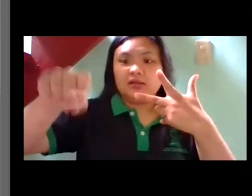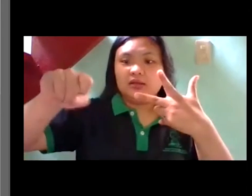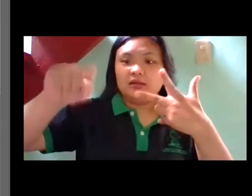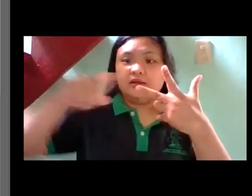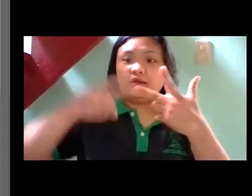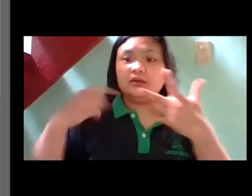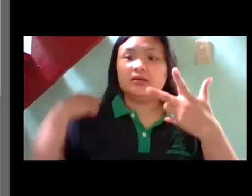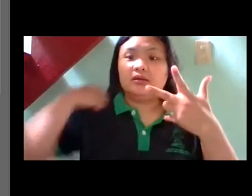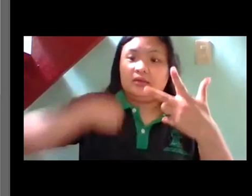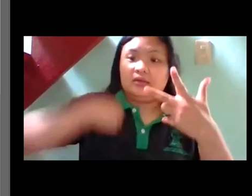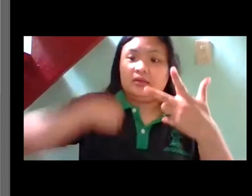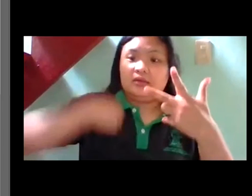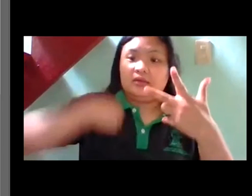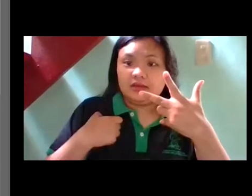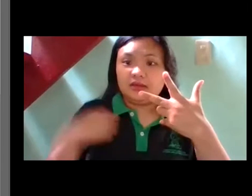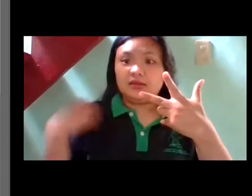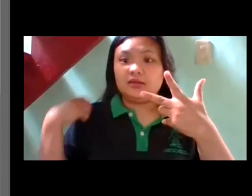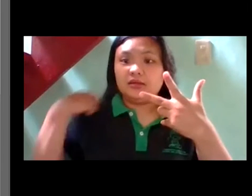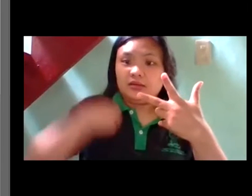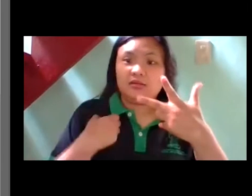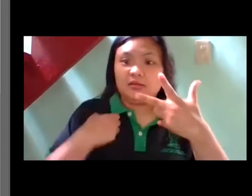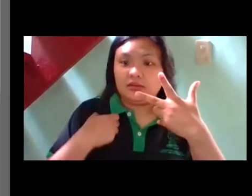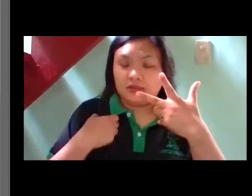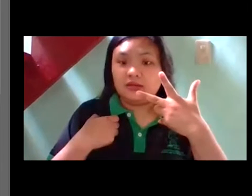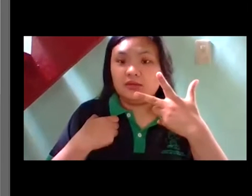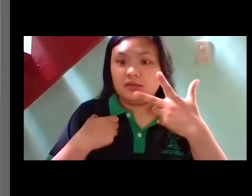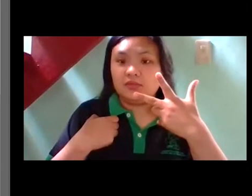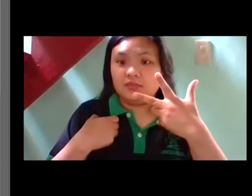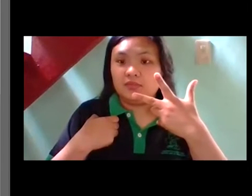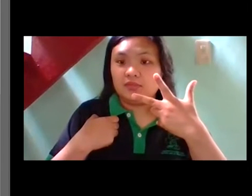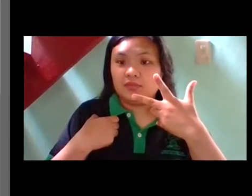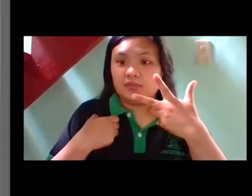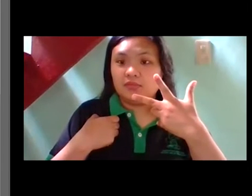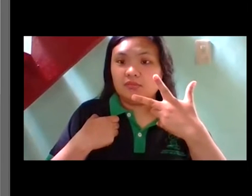hand carry, but that's shoulder.